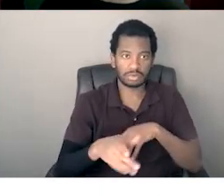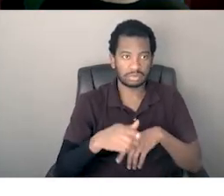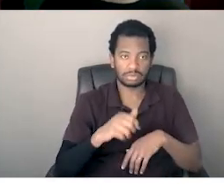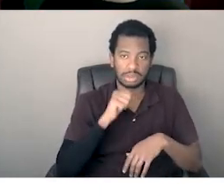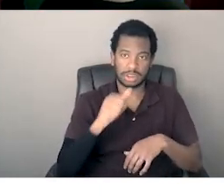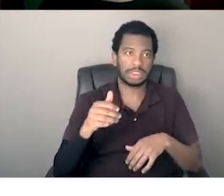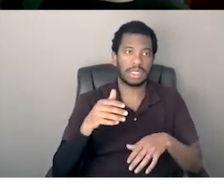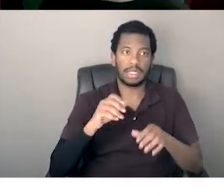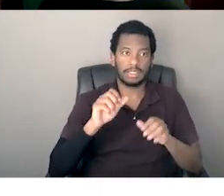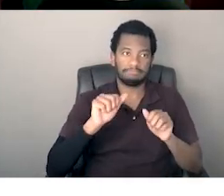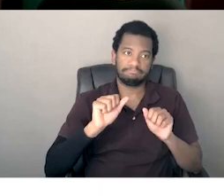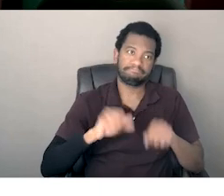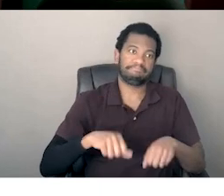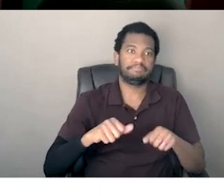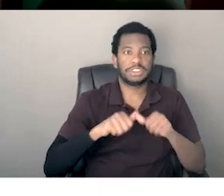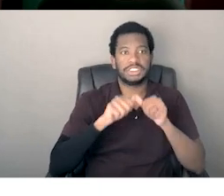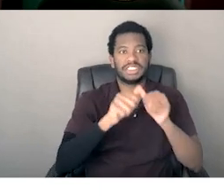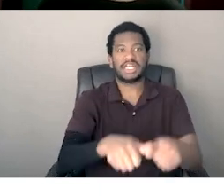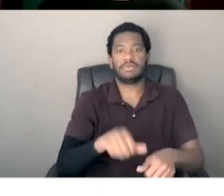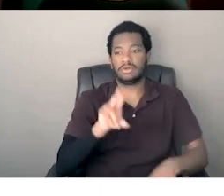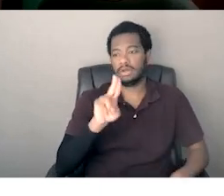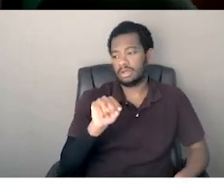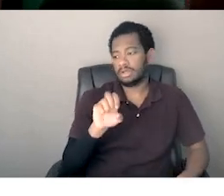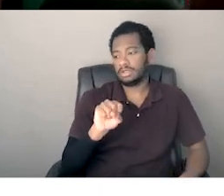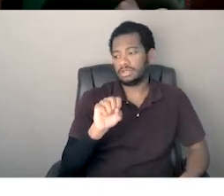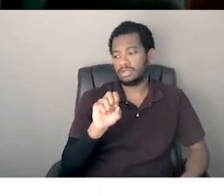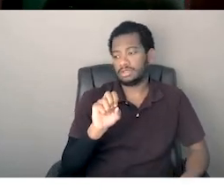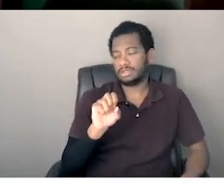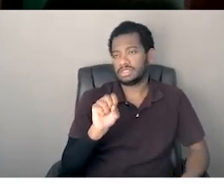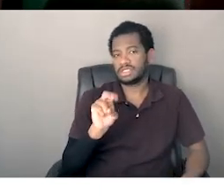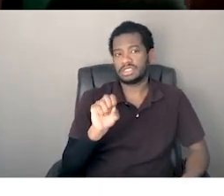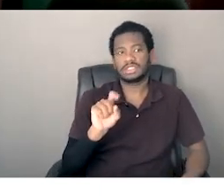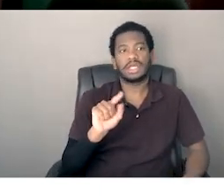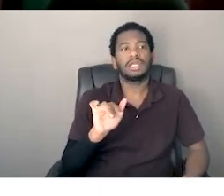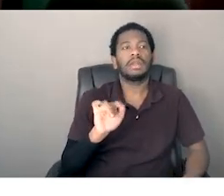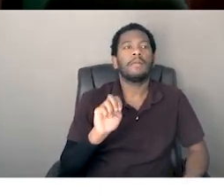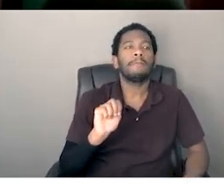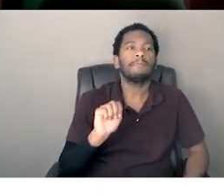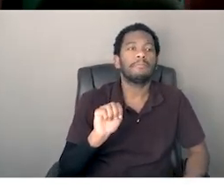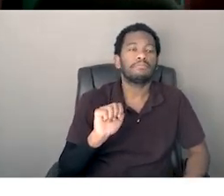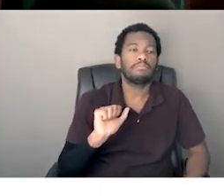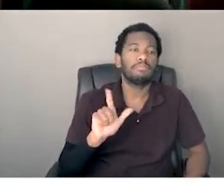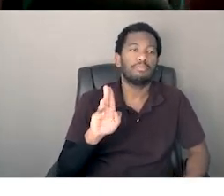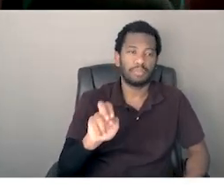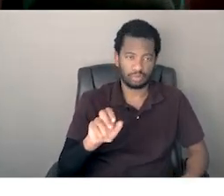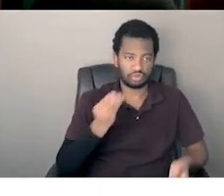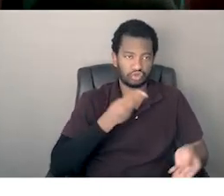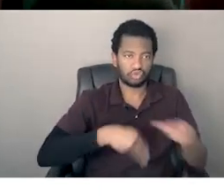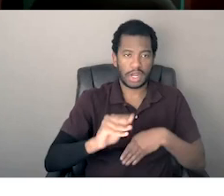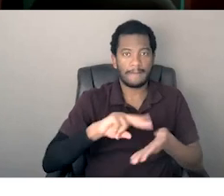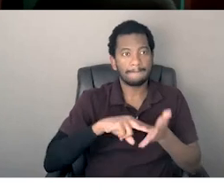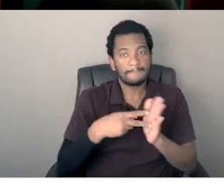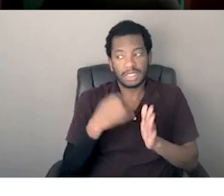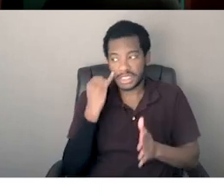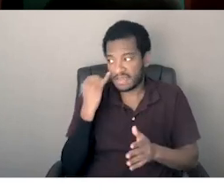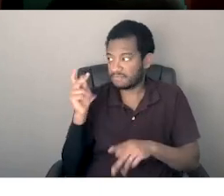progress. And so when I say unsustainable trade-offs, what I mean is in order for people to get a benefit, the way our systems are set